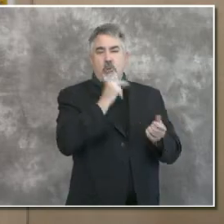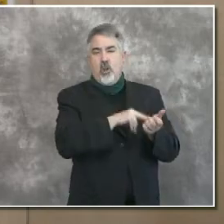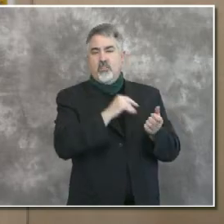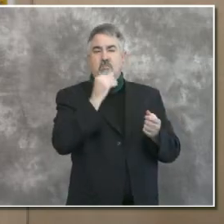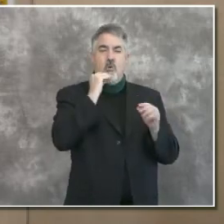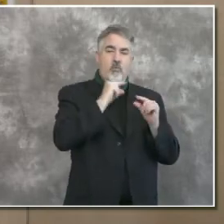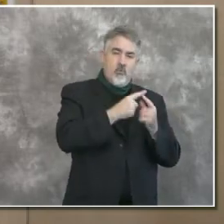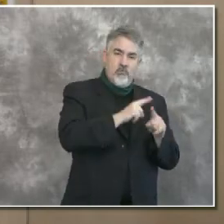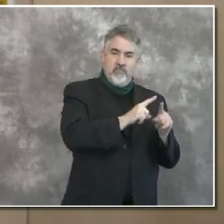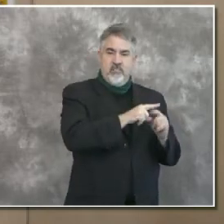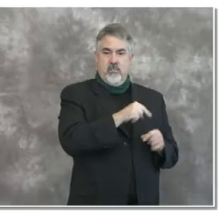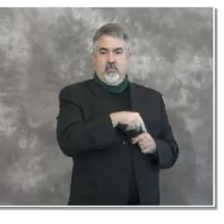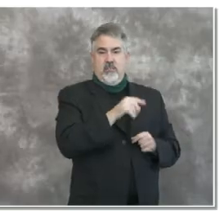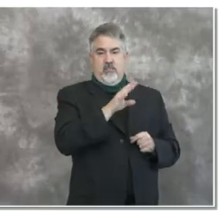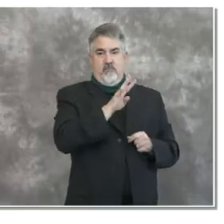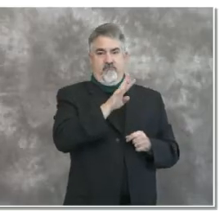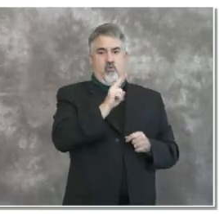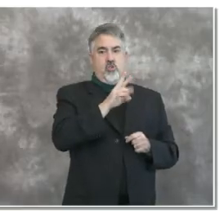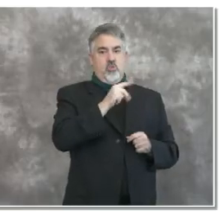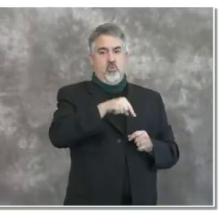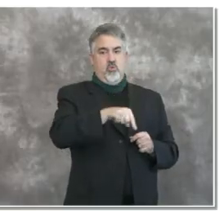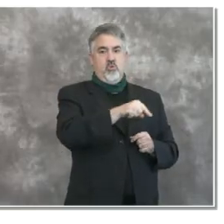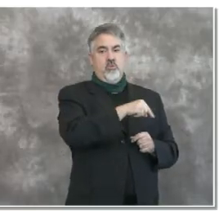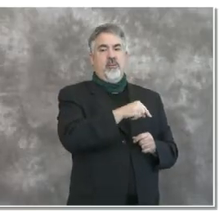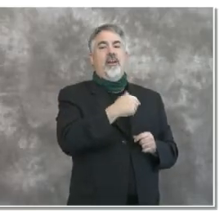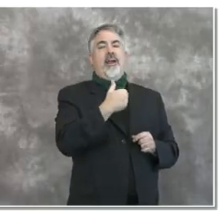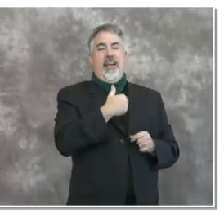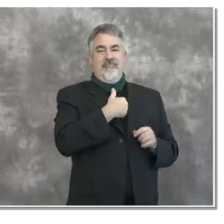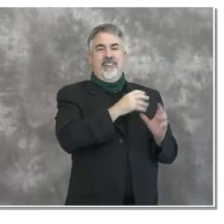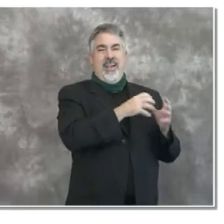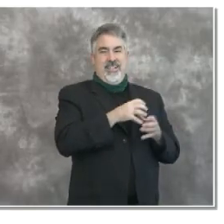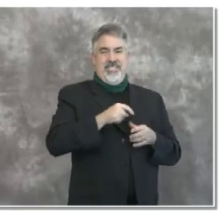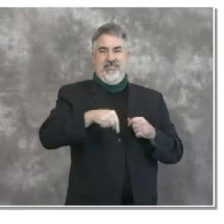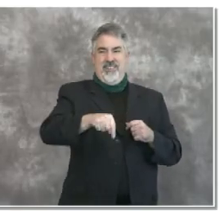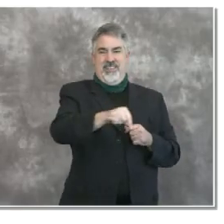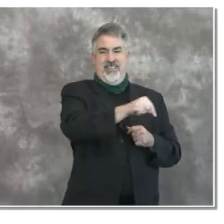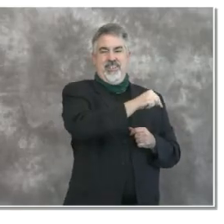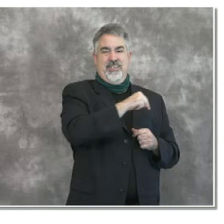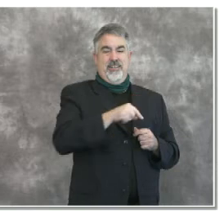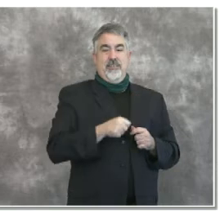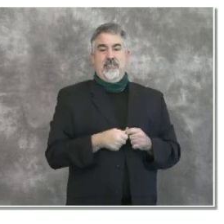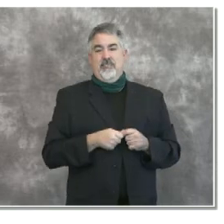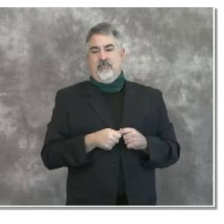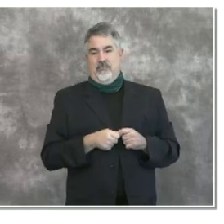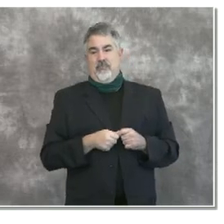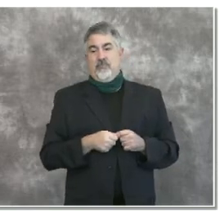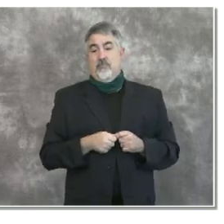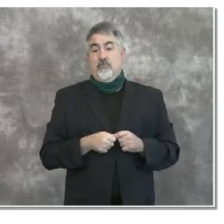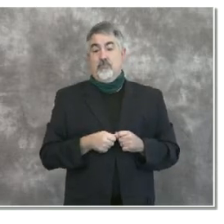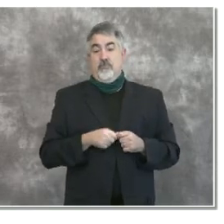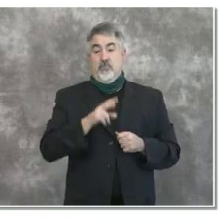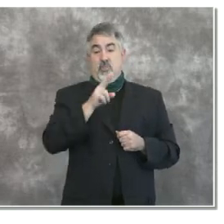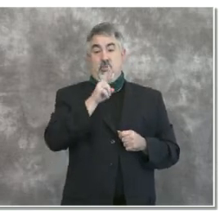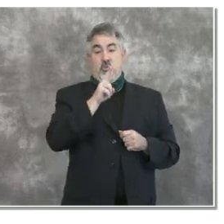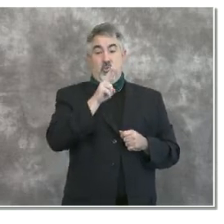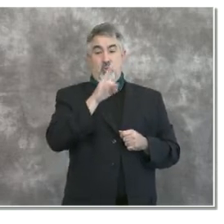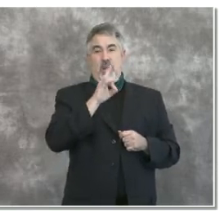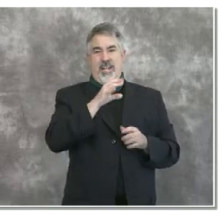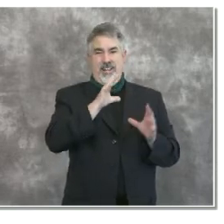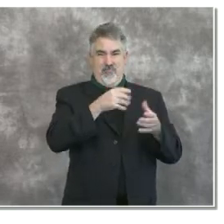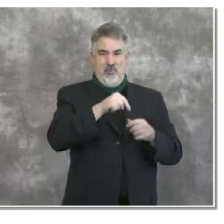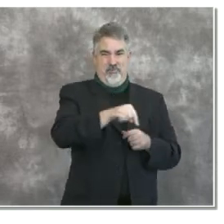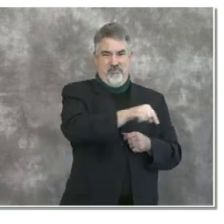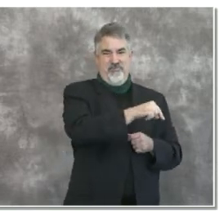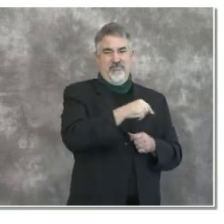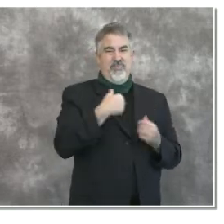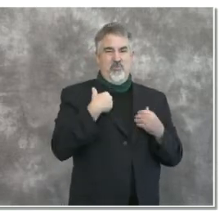of 42 confirmed active outbreaks. Of these active outbreaks, 28 are in congregate facilities. This